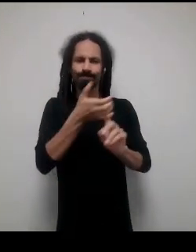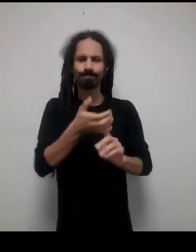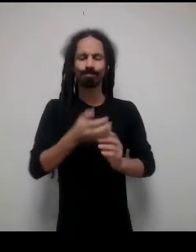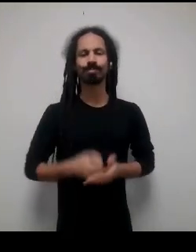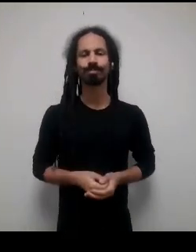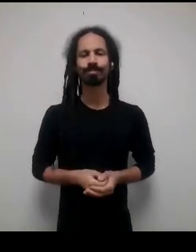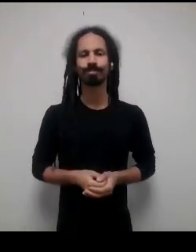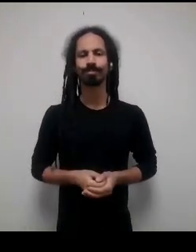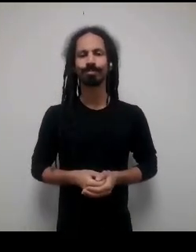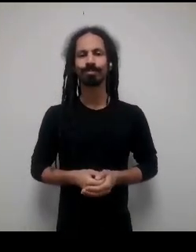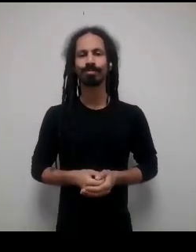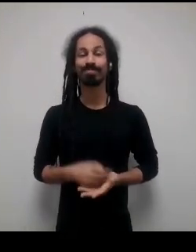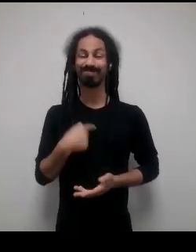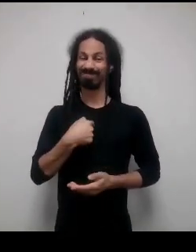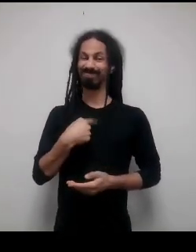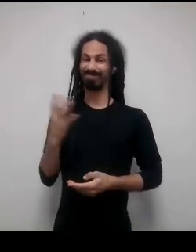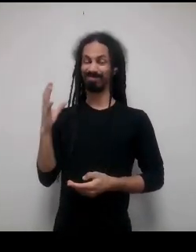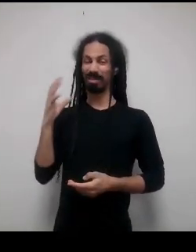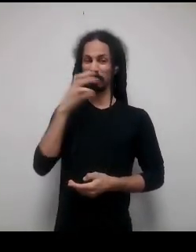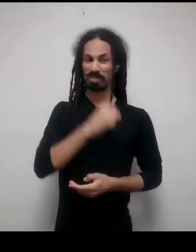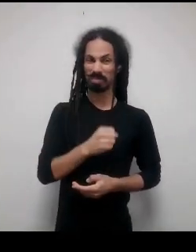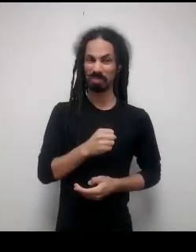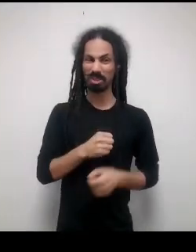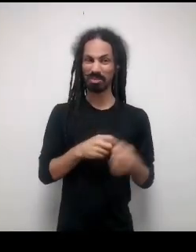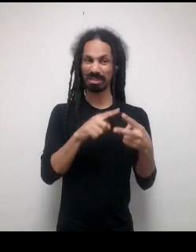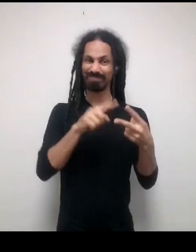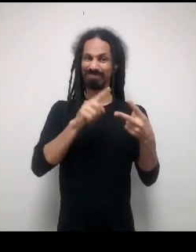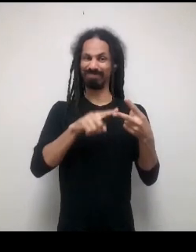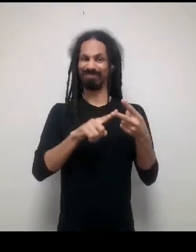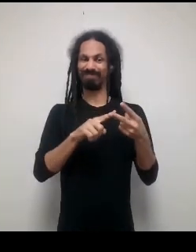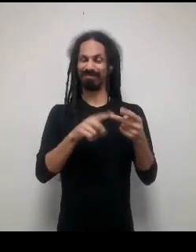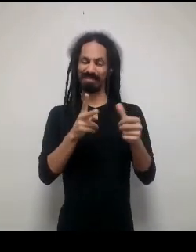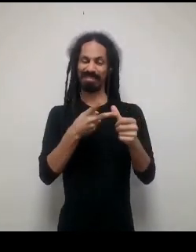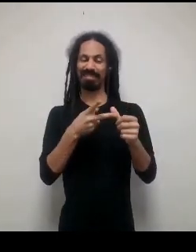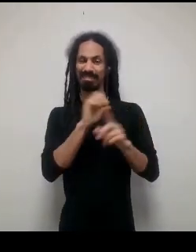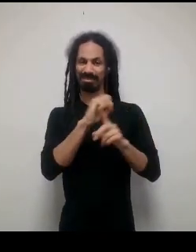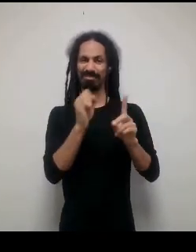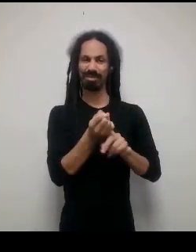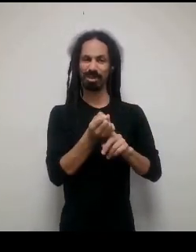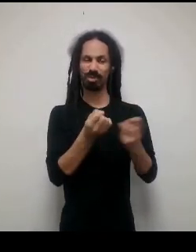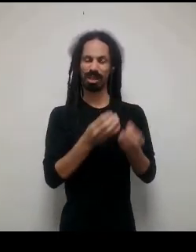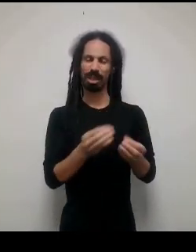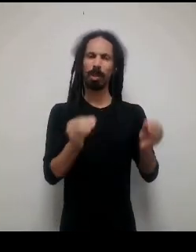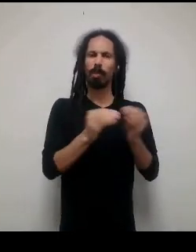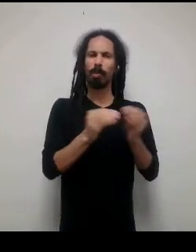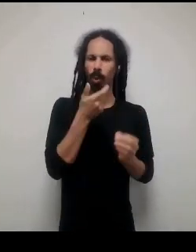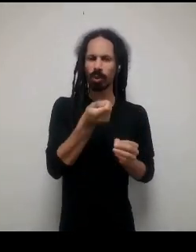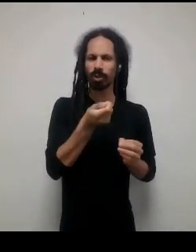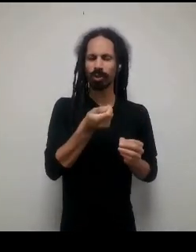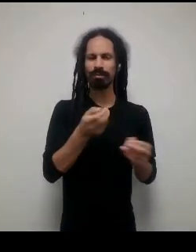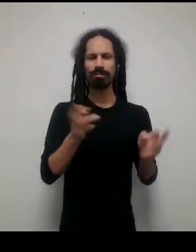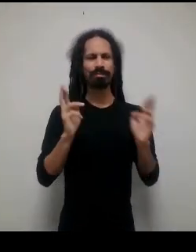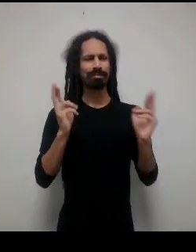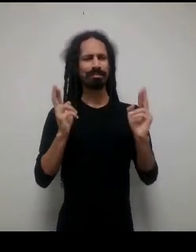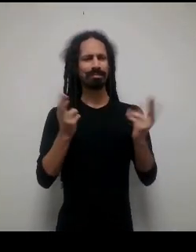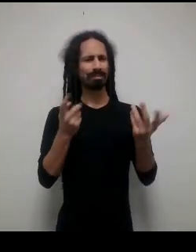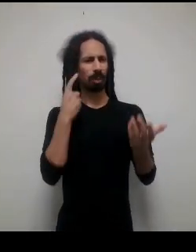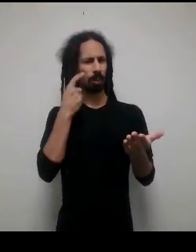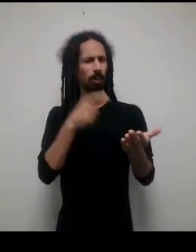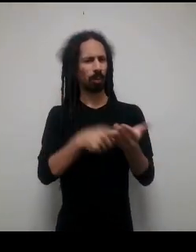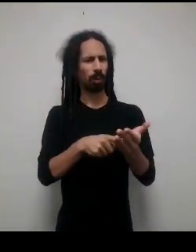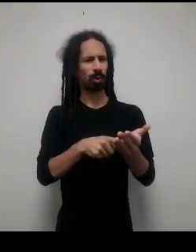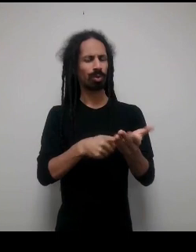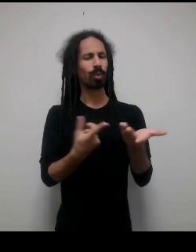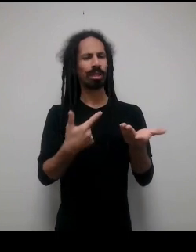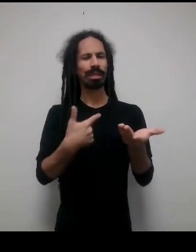My guess is probably you found example 2 more interesting. And hopefully you noticed in example 1, I really did